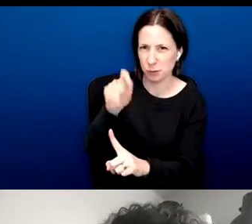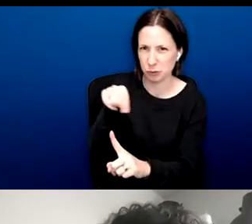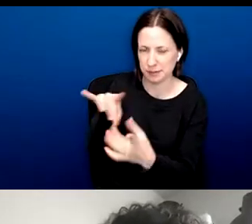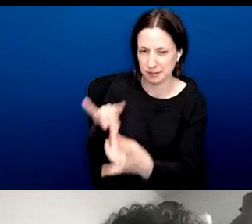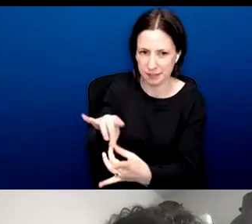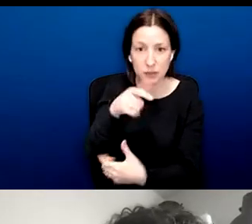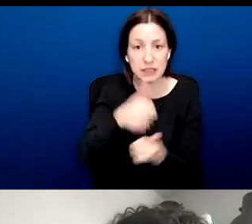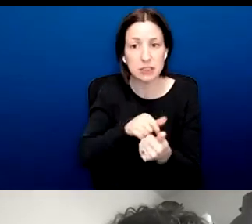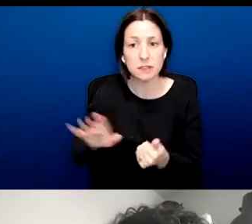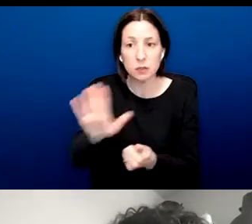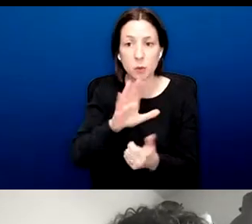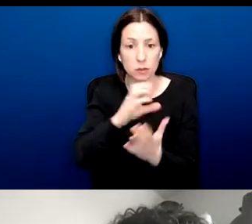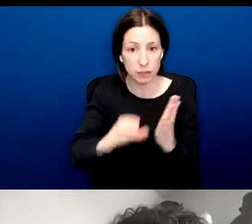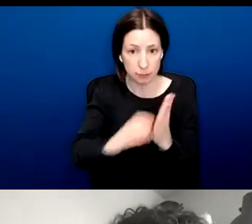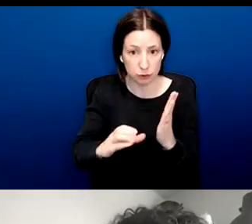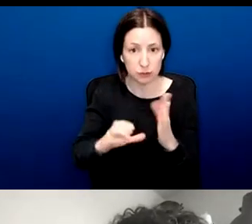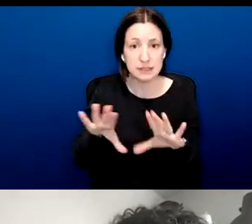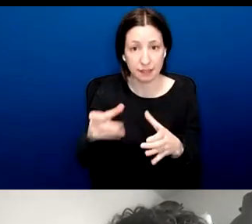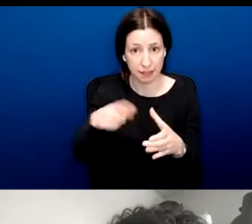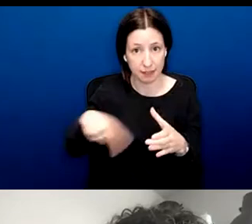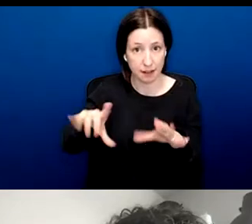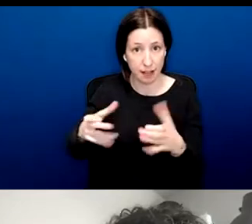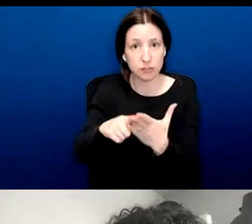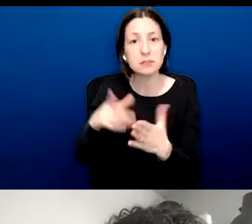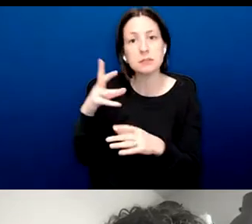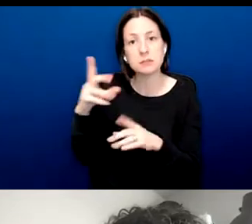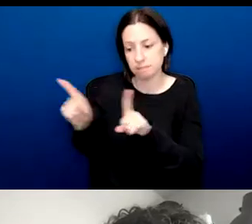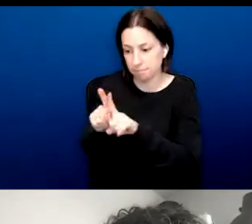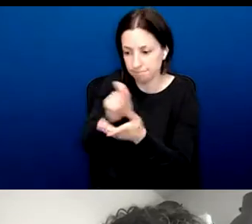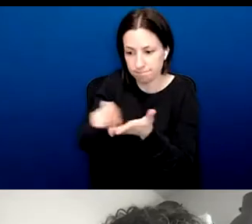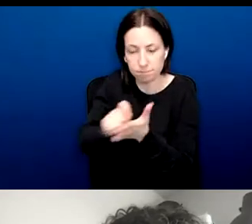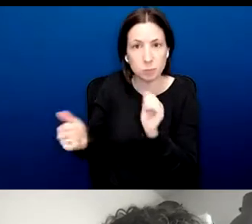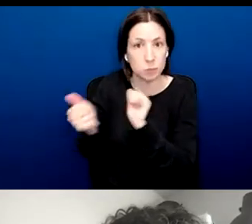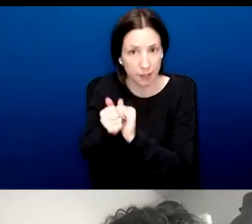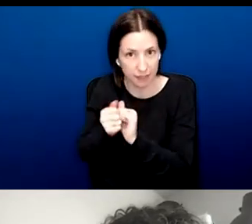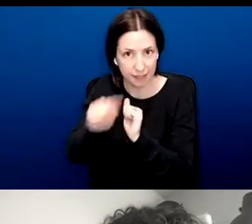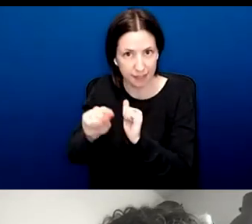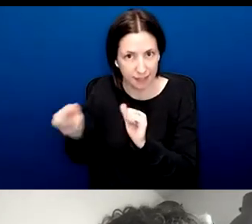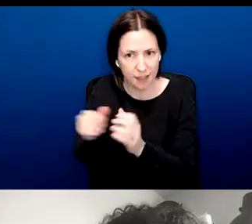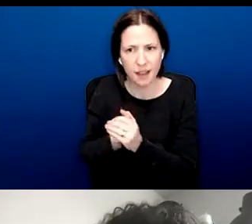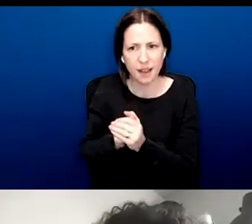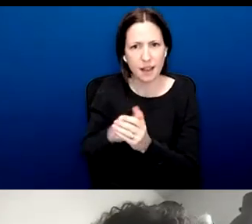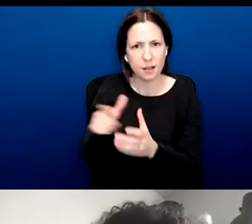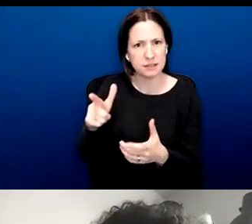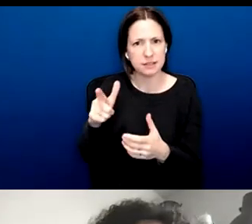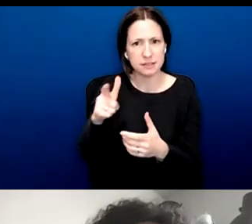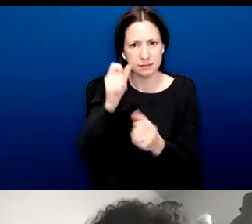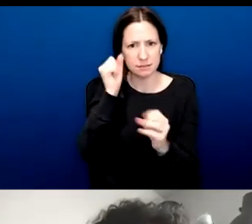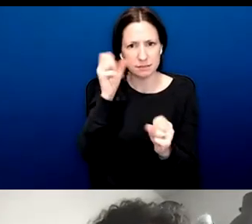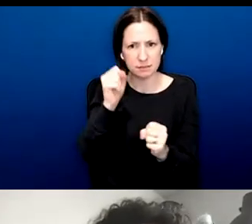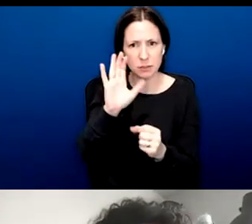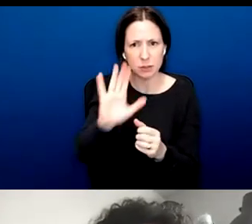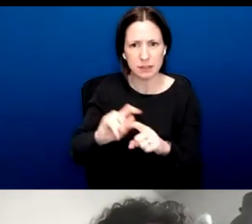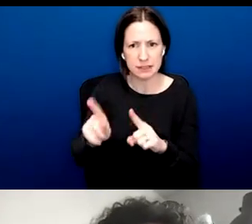each of your chapters in the collection is co-authored. And I was struck by your different approaches to co-authorship. So Radhika